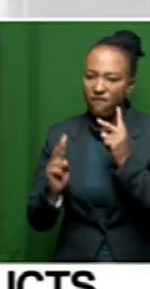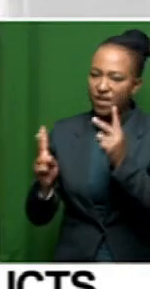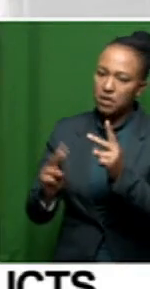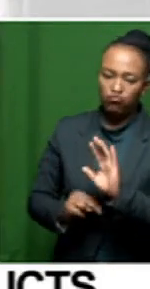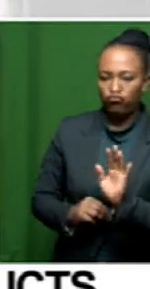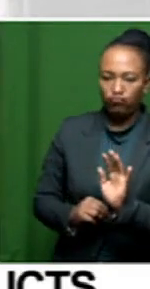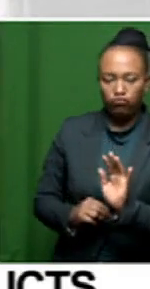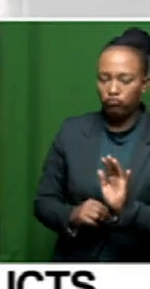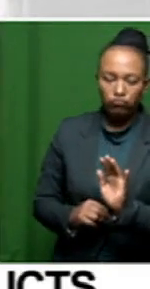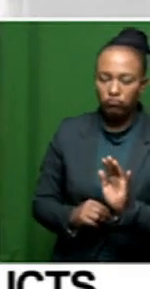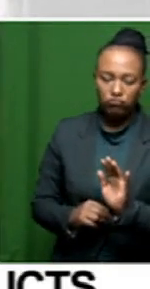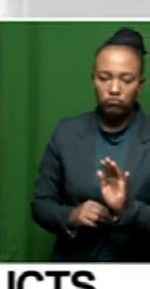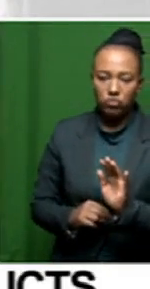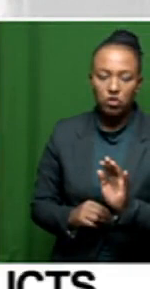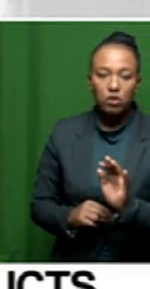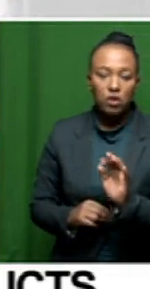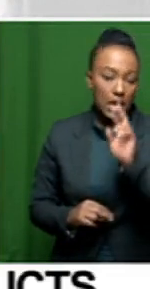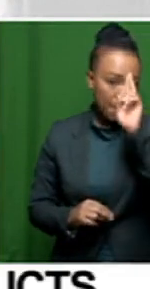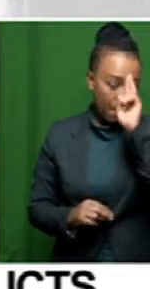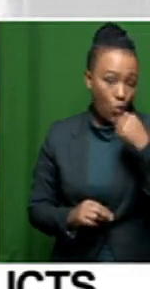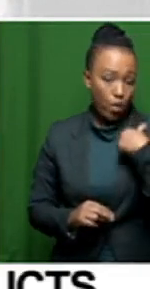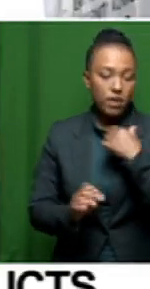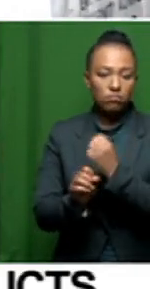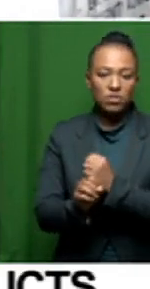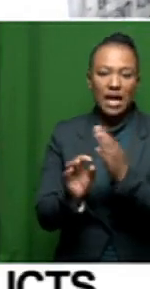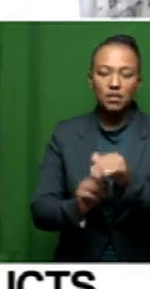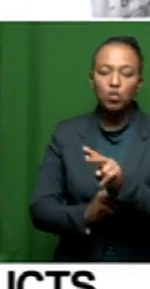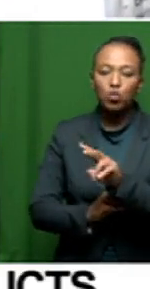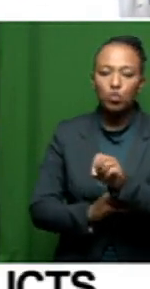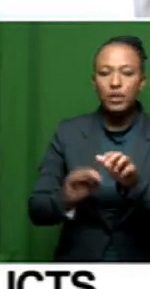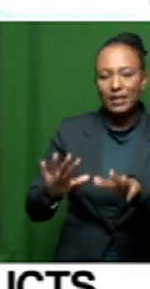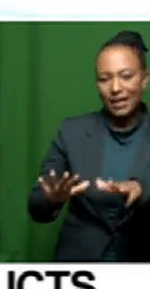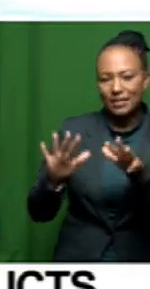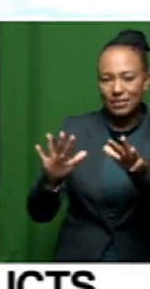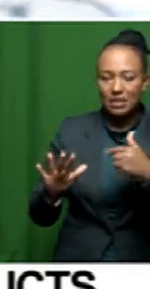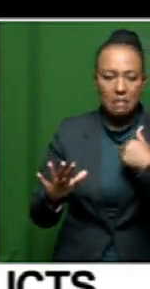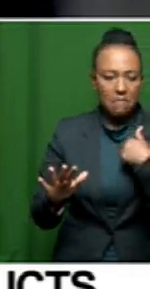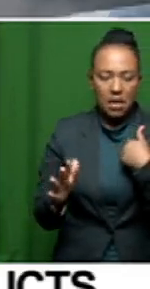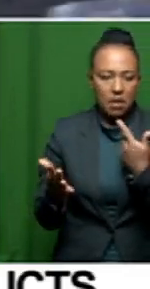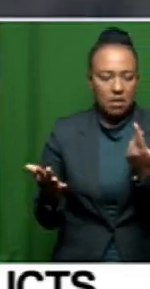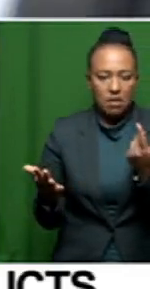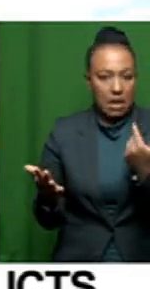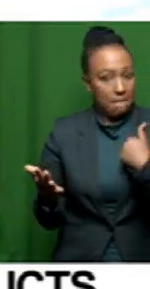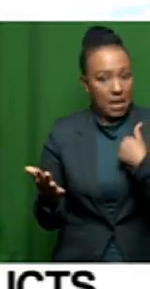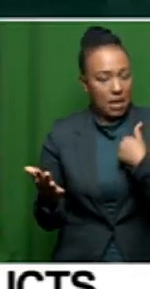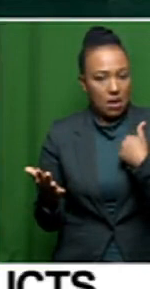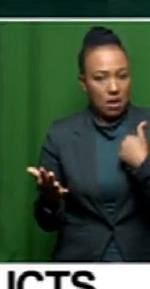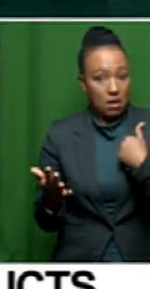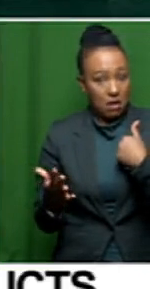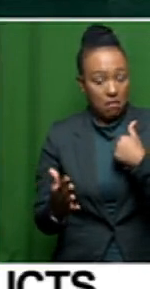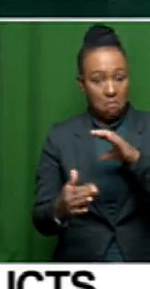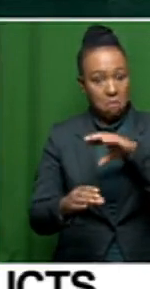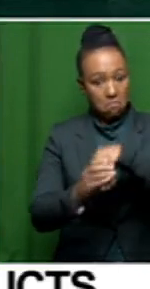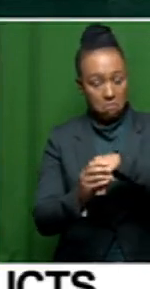Remember, we started 2019. So that time I was not even a member